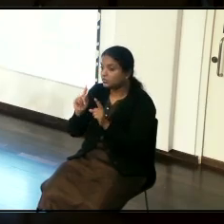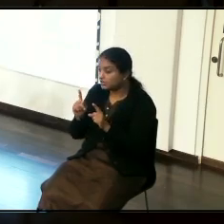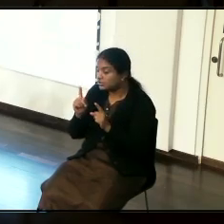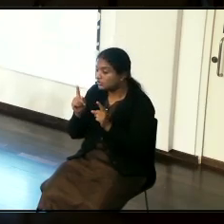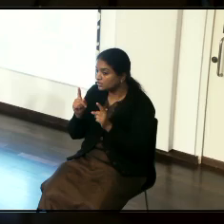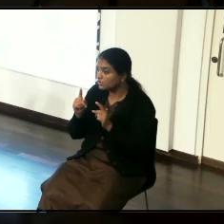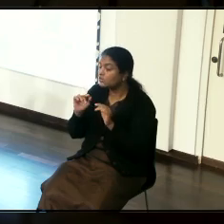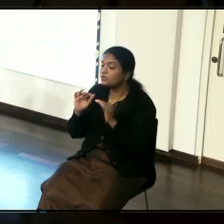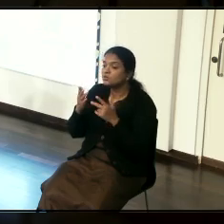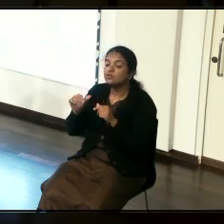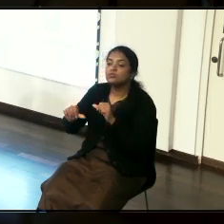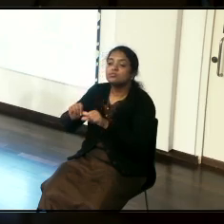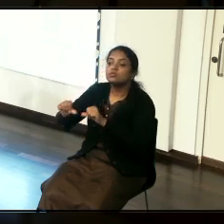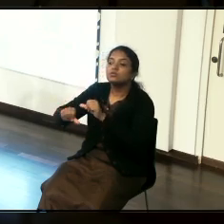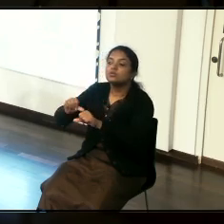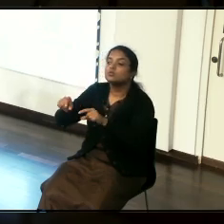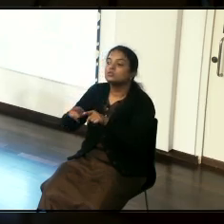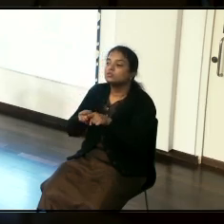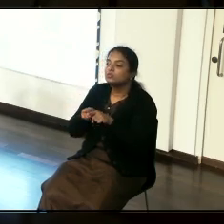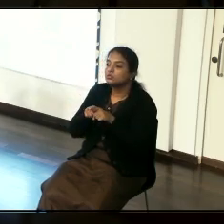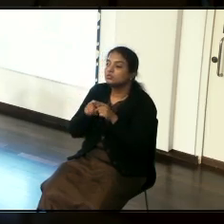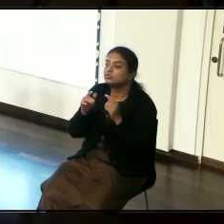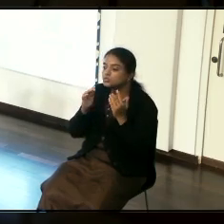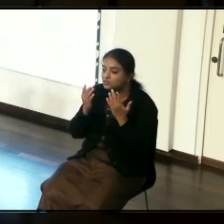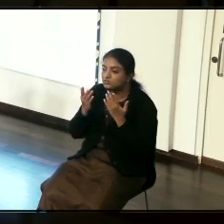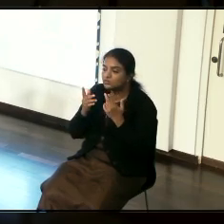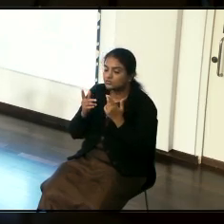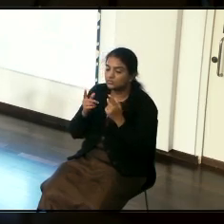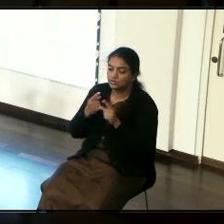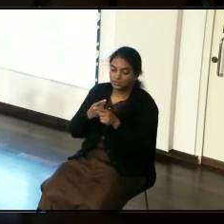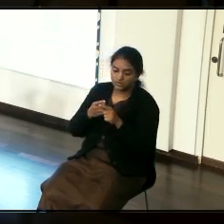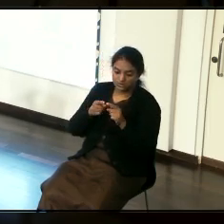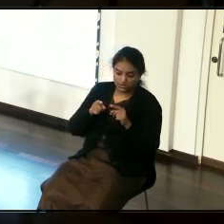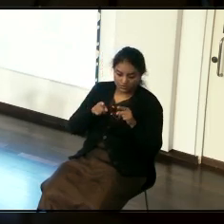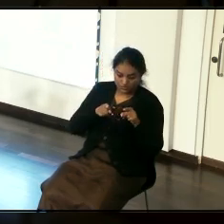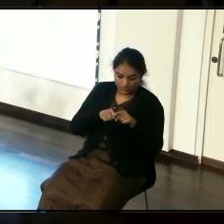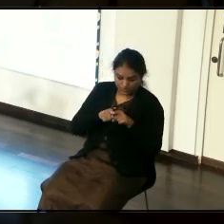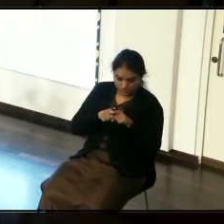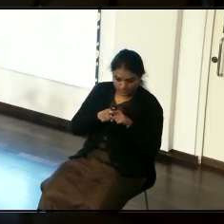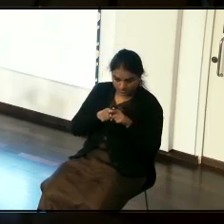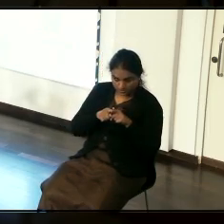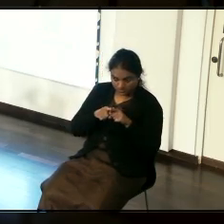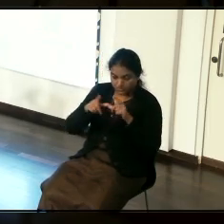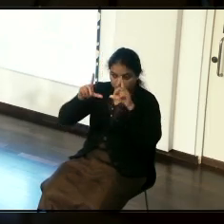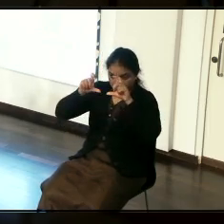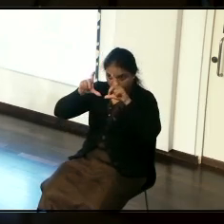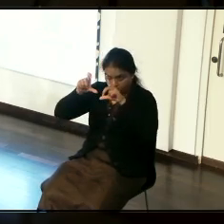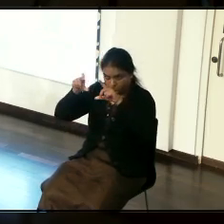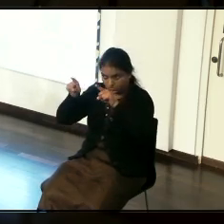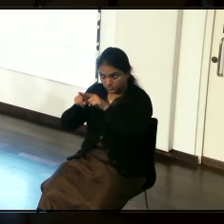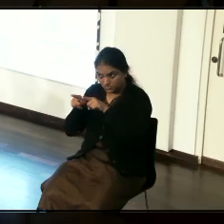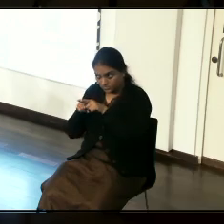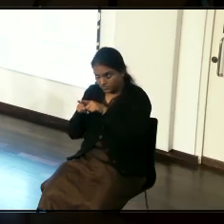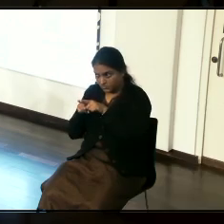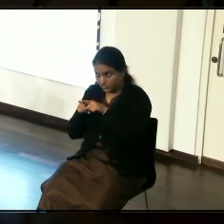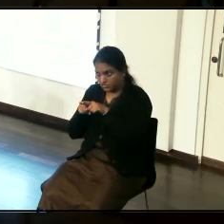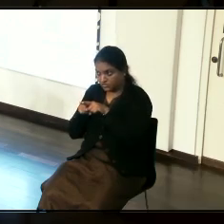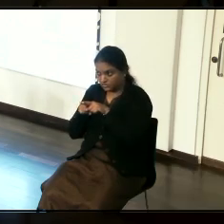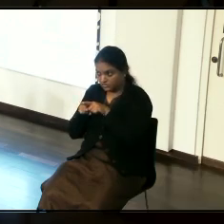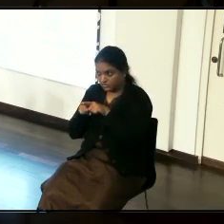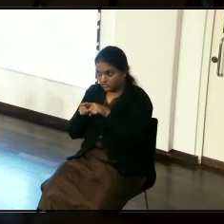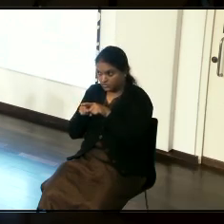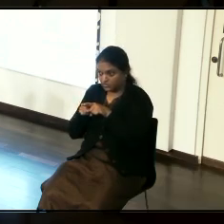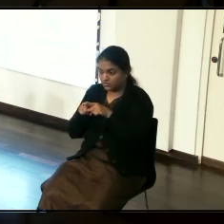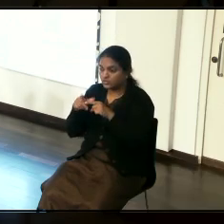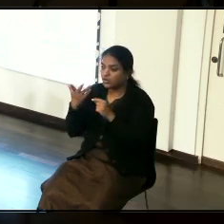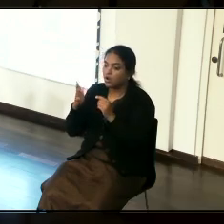what's the process, what was the process like for you from taking the photographs to where we are today, that there's a book